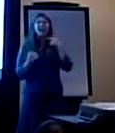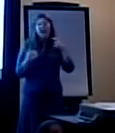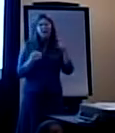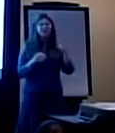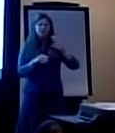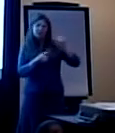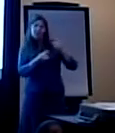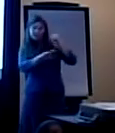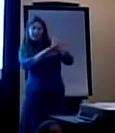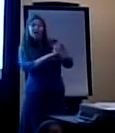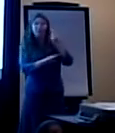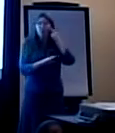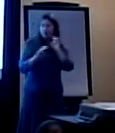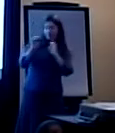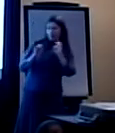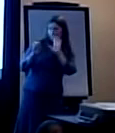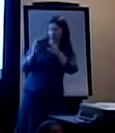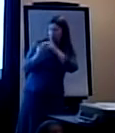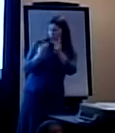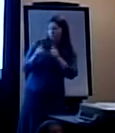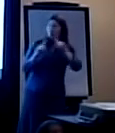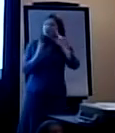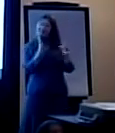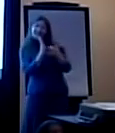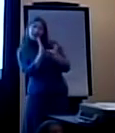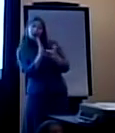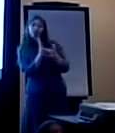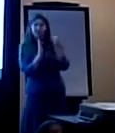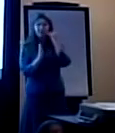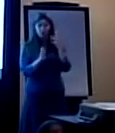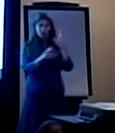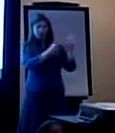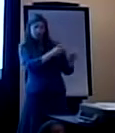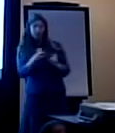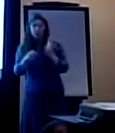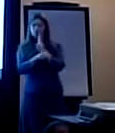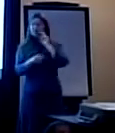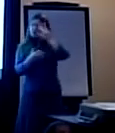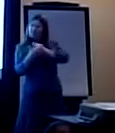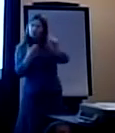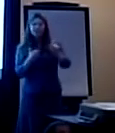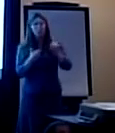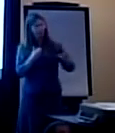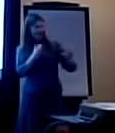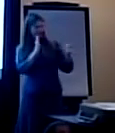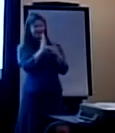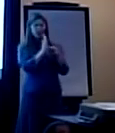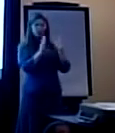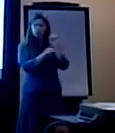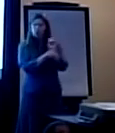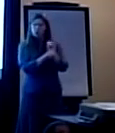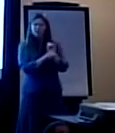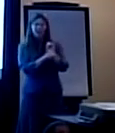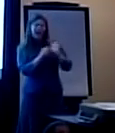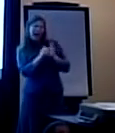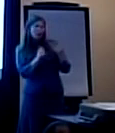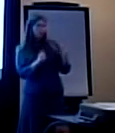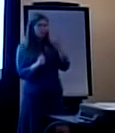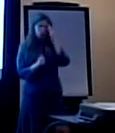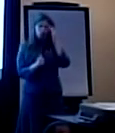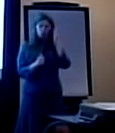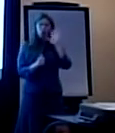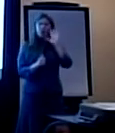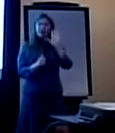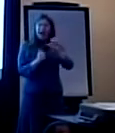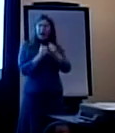programs. We need the same thing for if we're going to use technology applications in literacy, saying, well, how do we know this works? And how will it work for